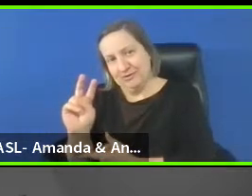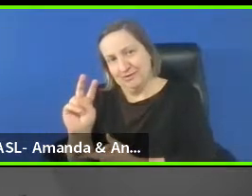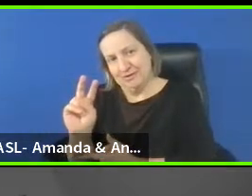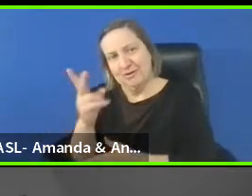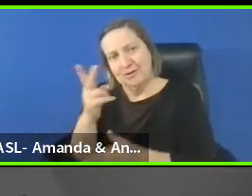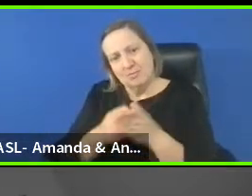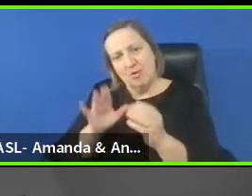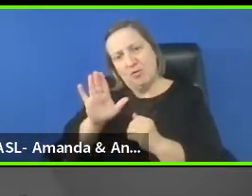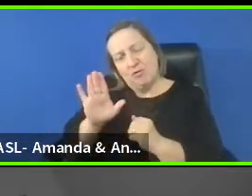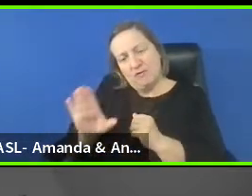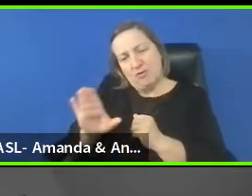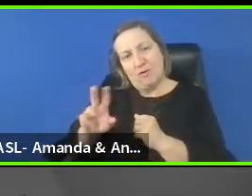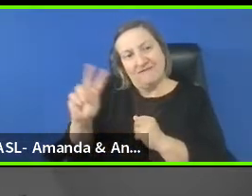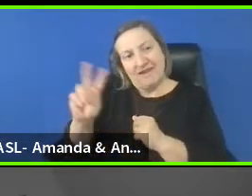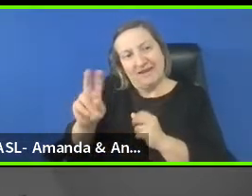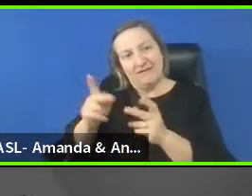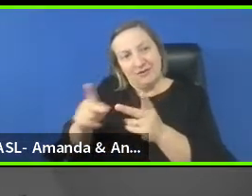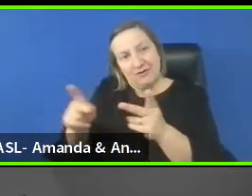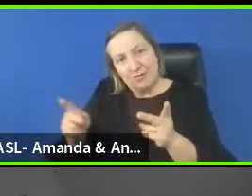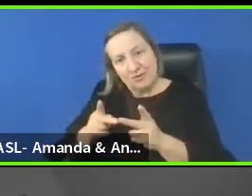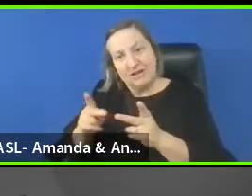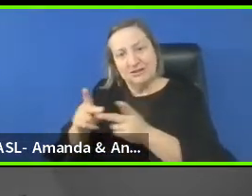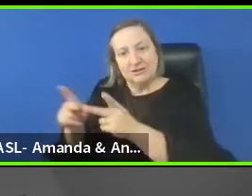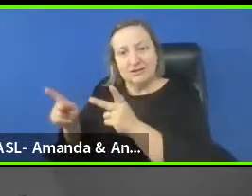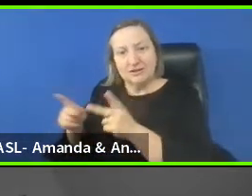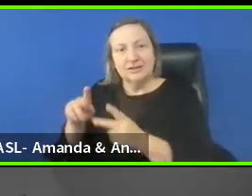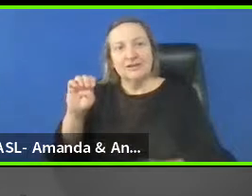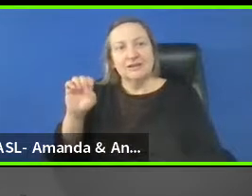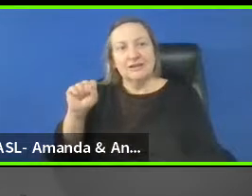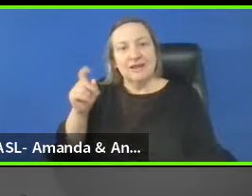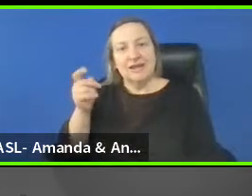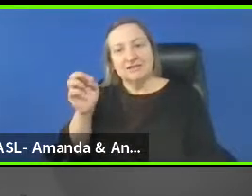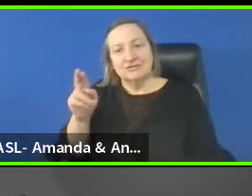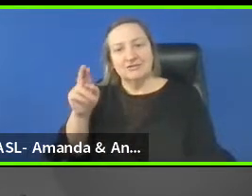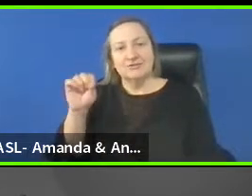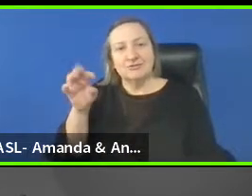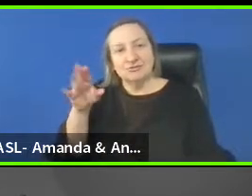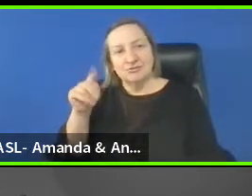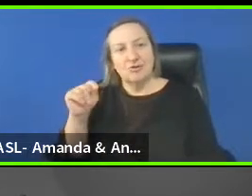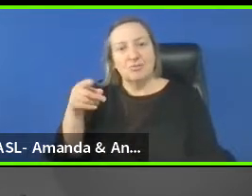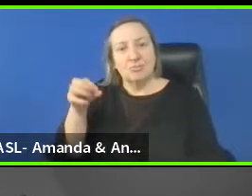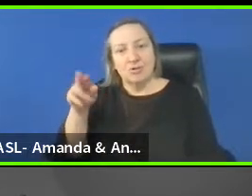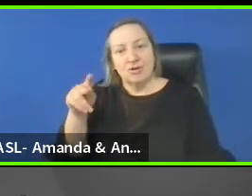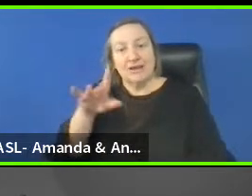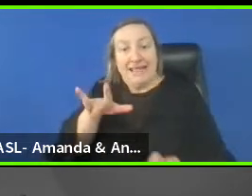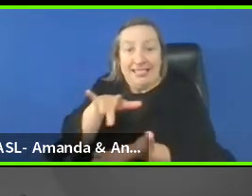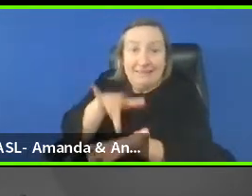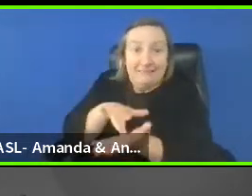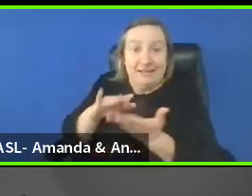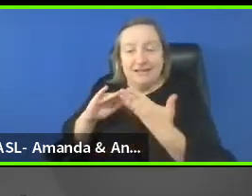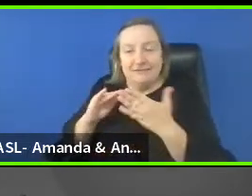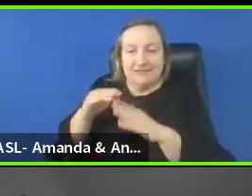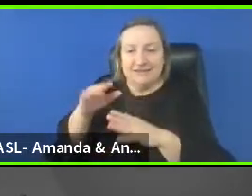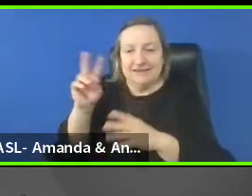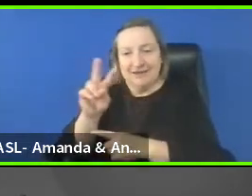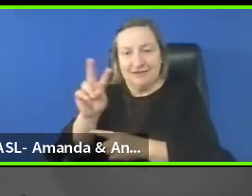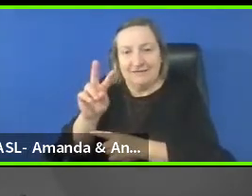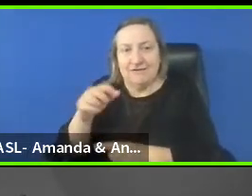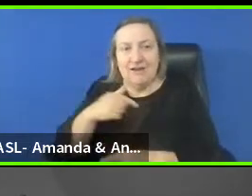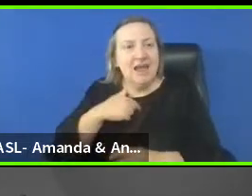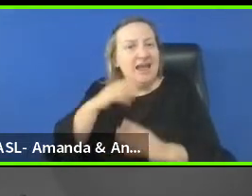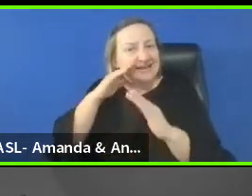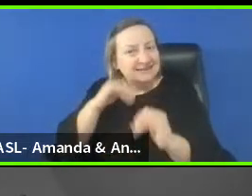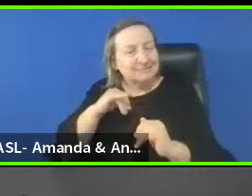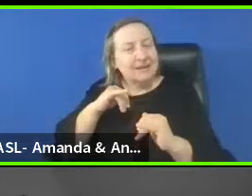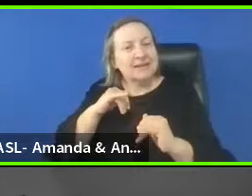your Vancouver locations are at Esther Short Park, both in the heart of the city of Vancouver. And I expect